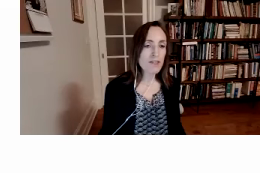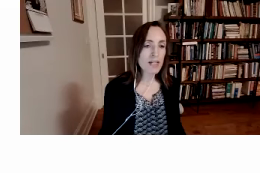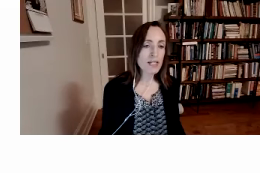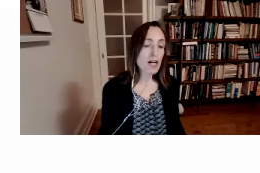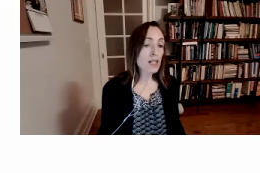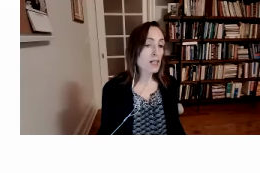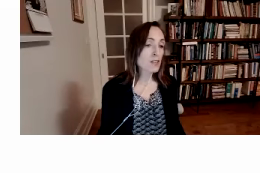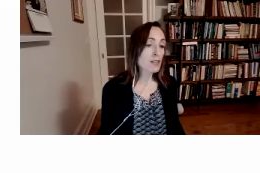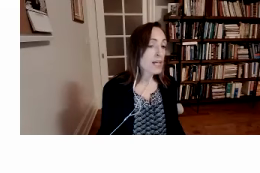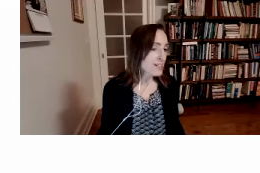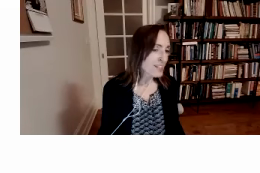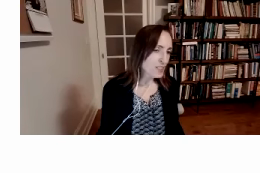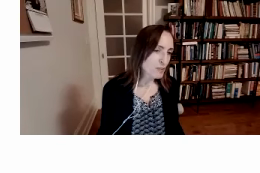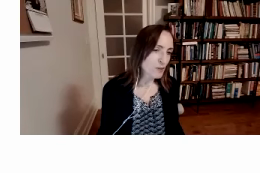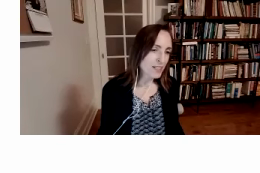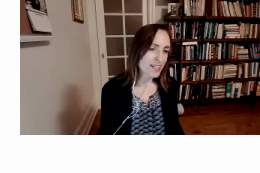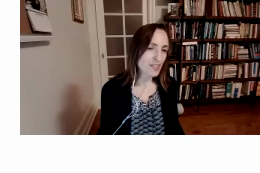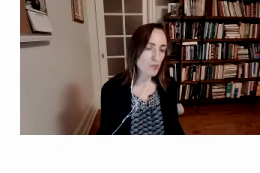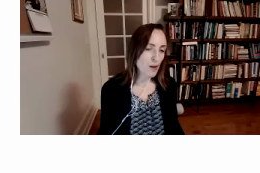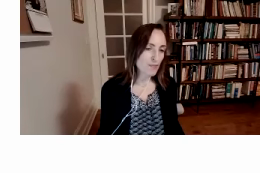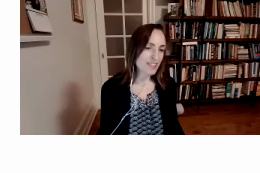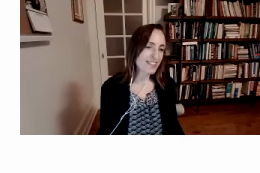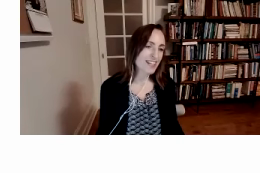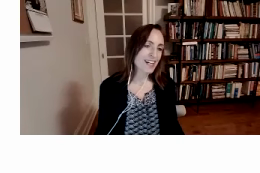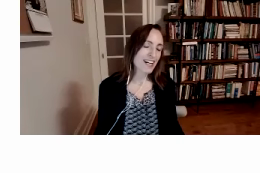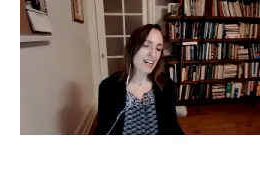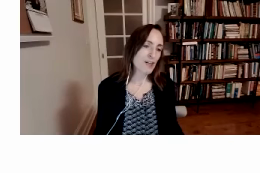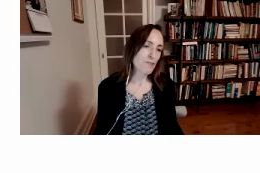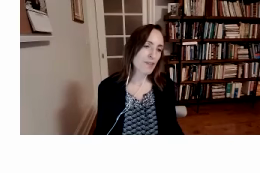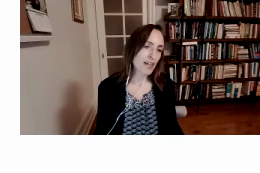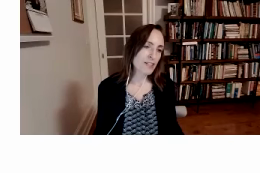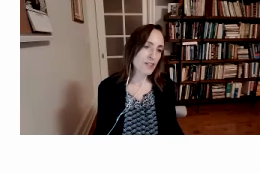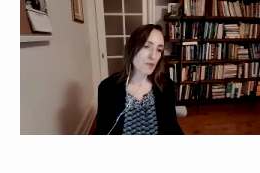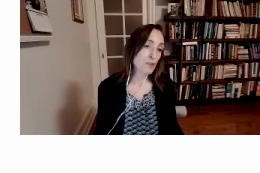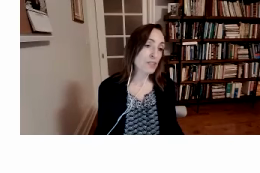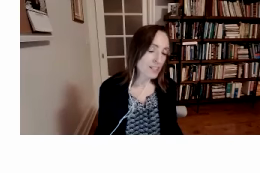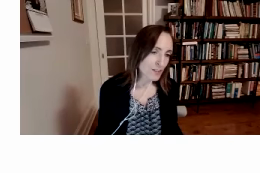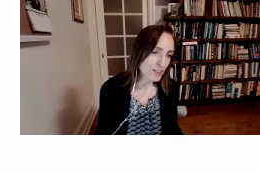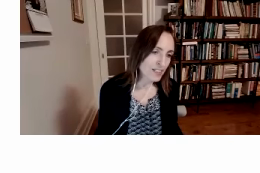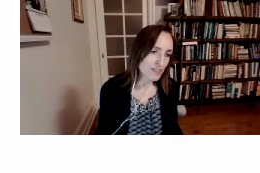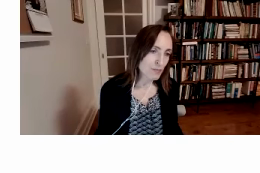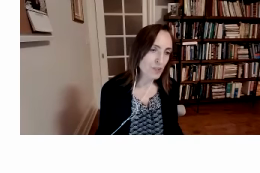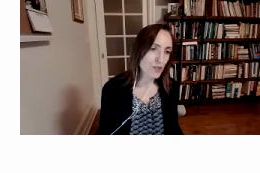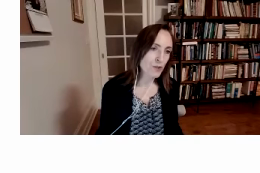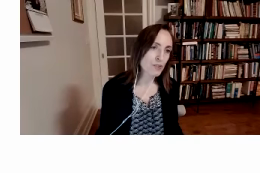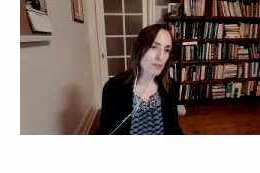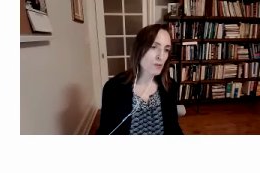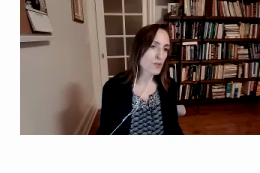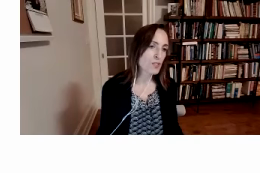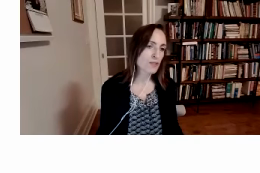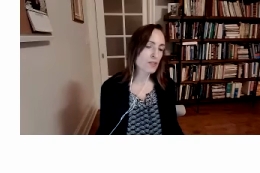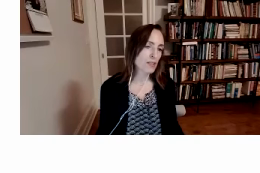these are less likely to be rated as prominent. And this is particularly even more so